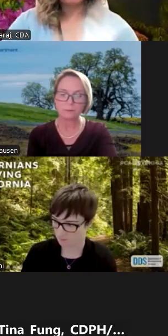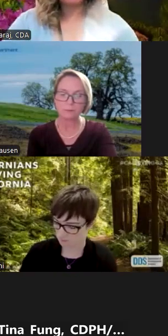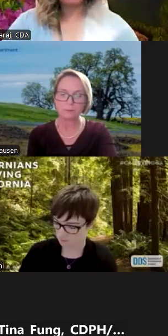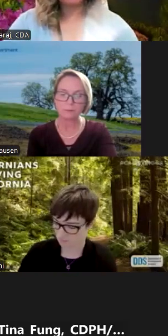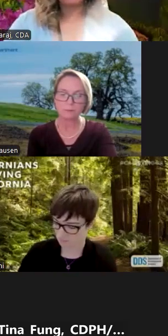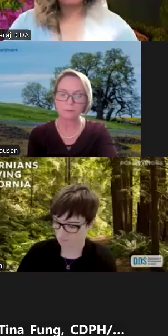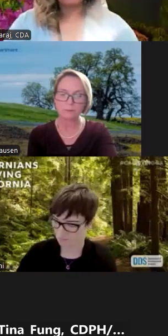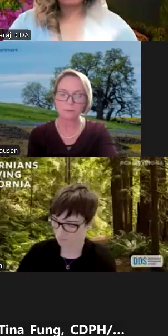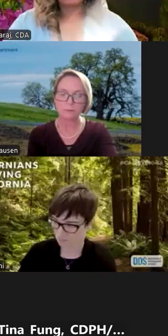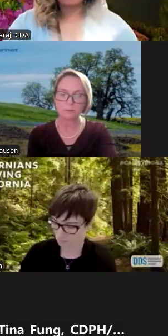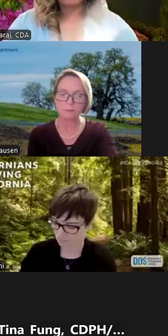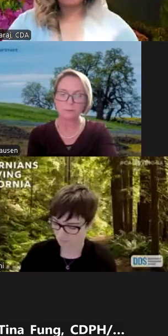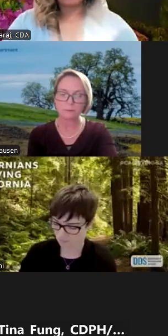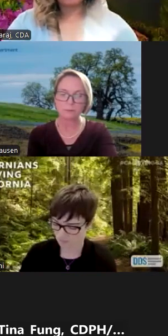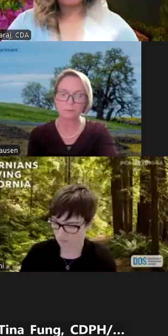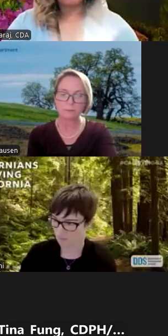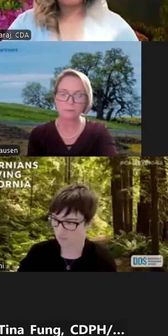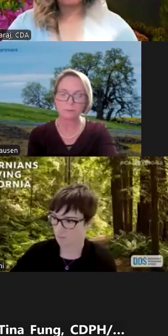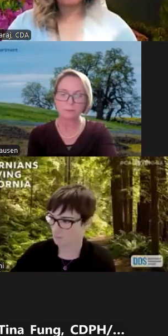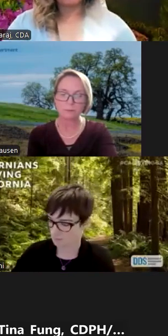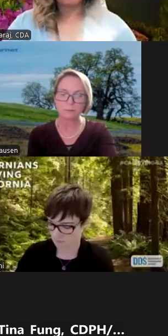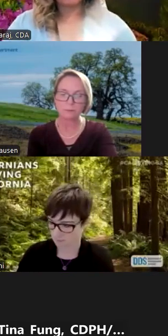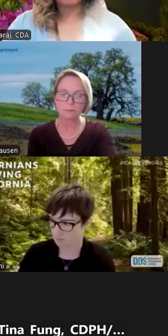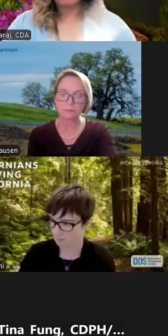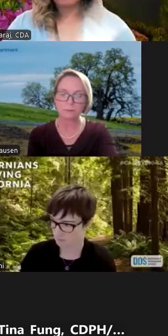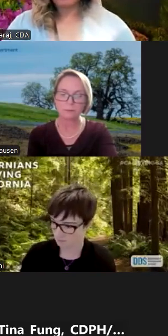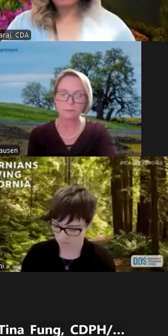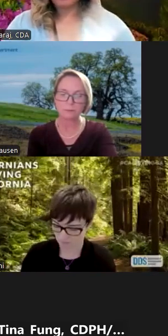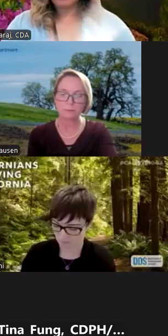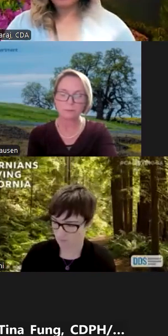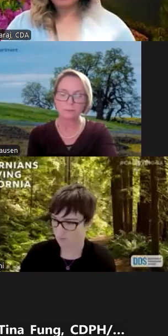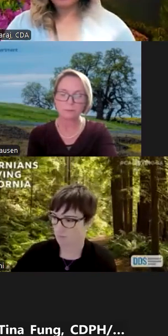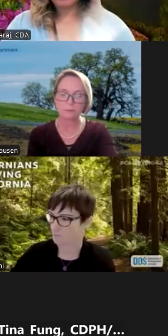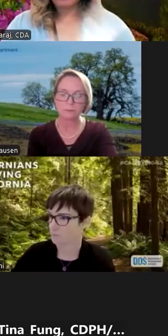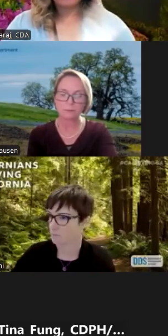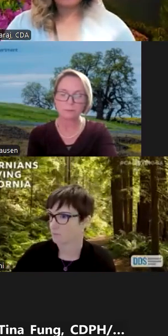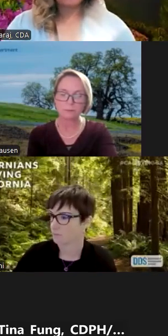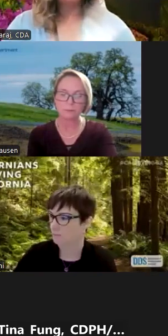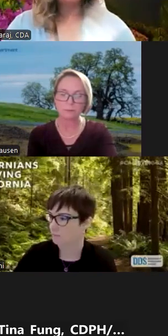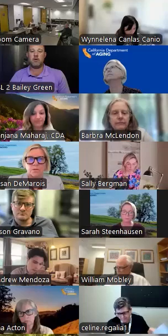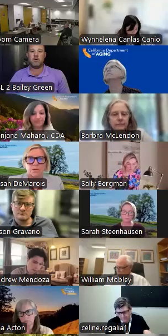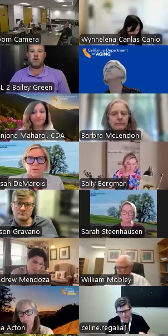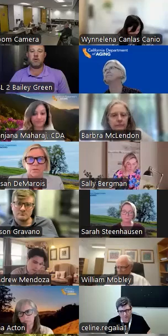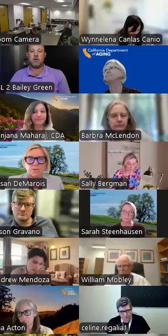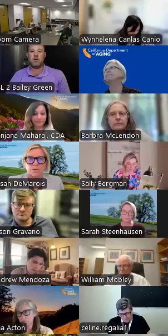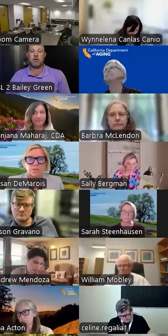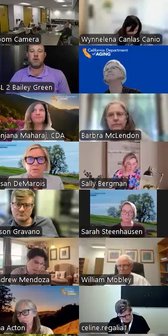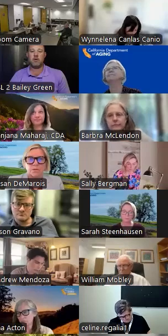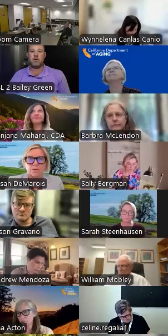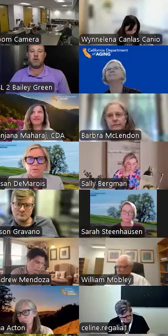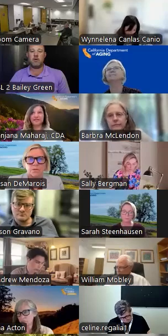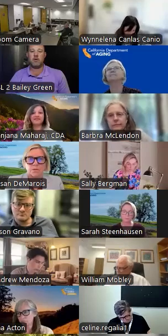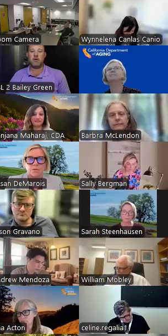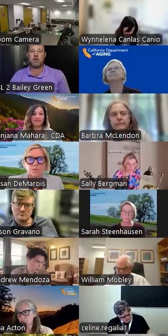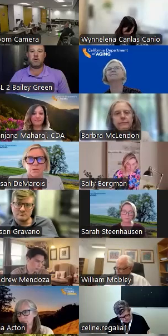Should we, I think we're gonna open it up for public comments, is that right? Let me look